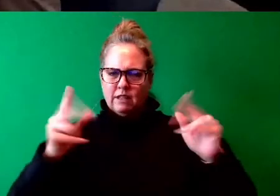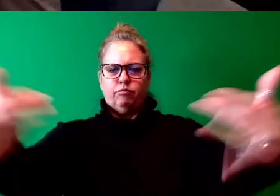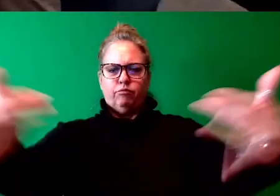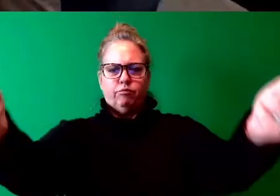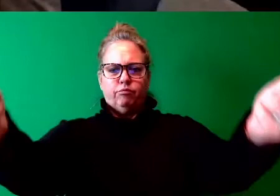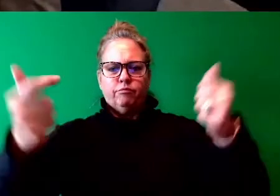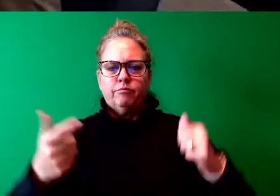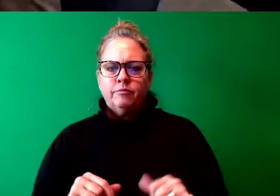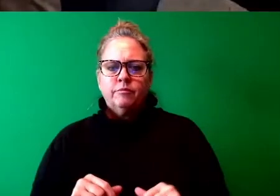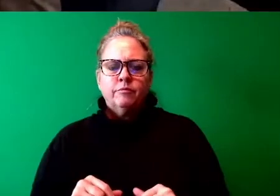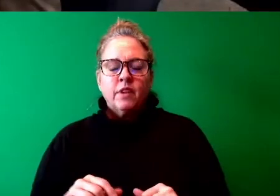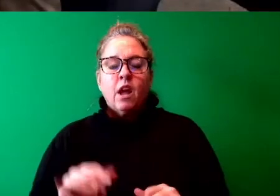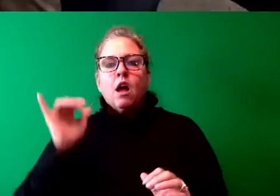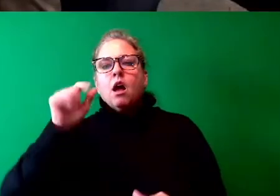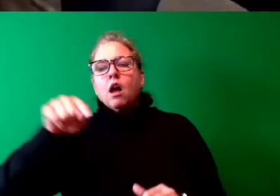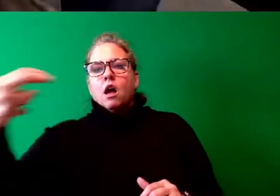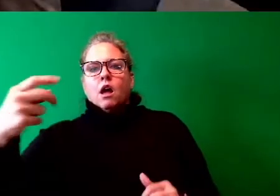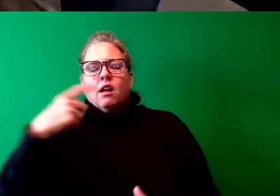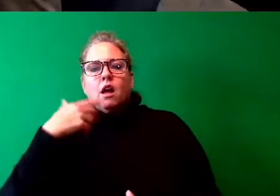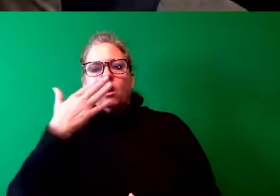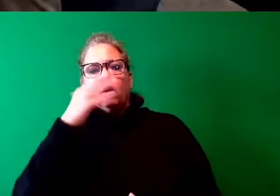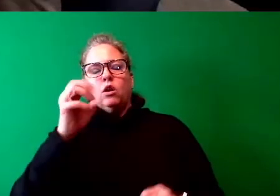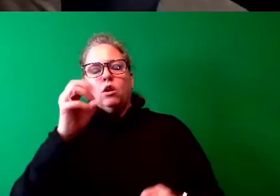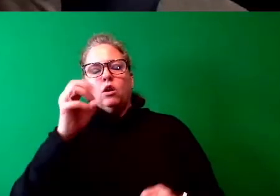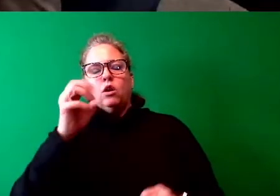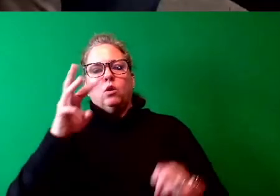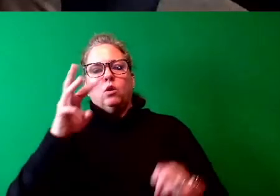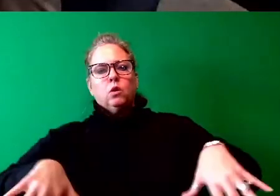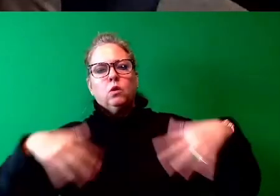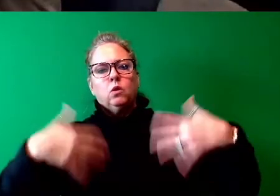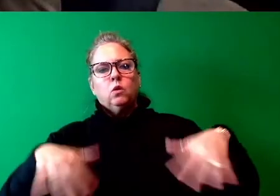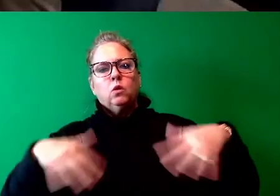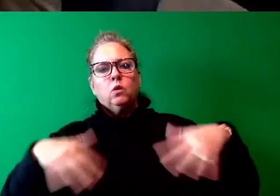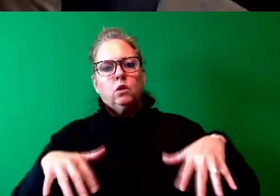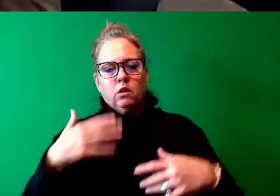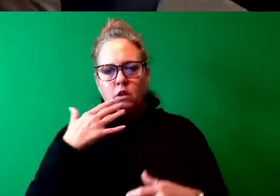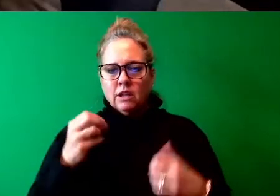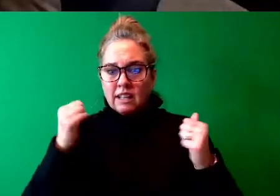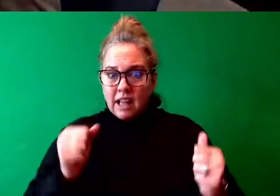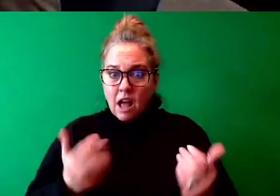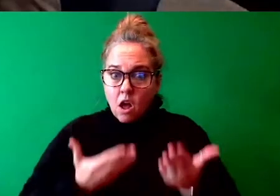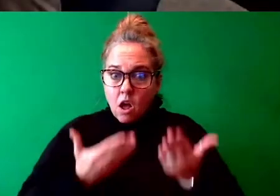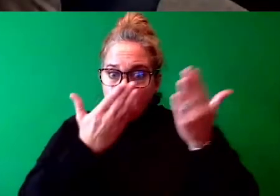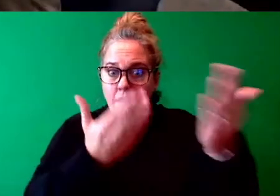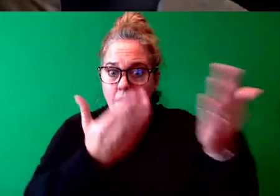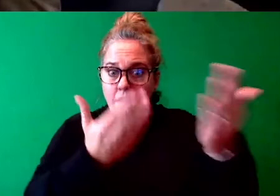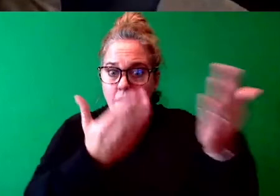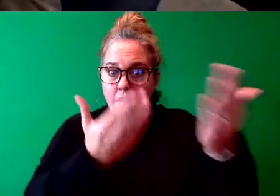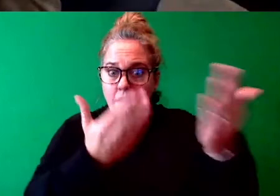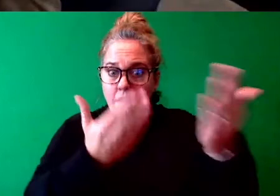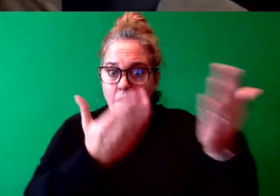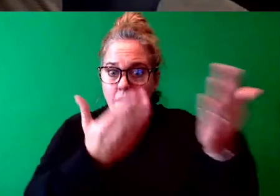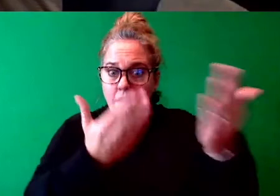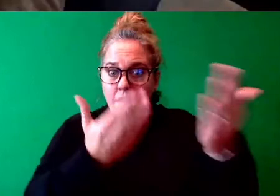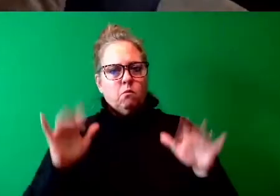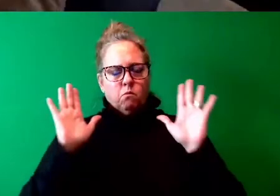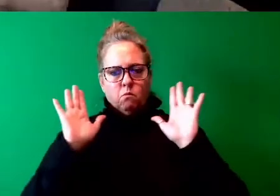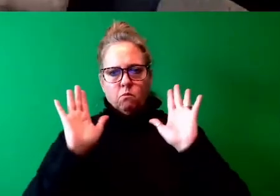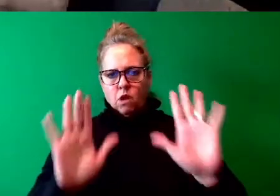significant, great news for public health, because that's another tool for us to offer the community for